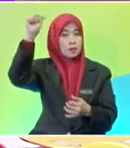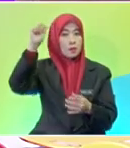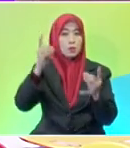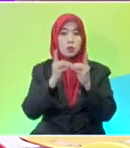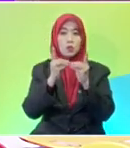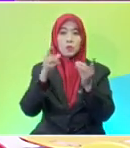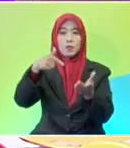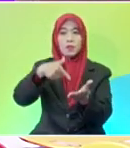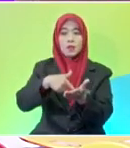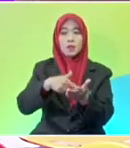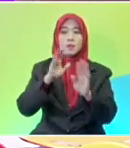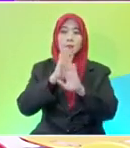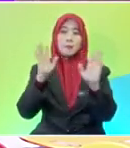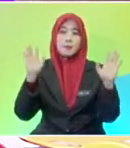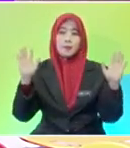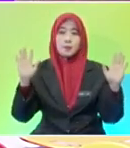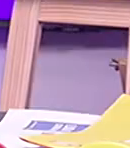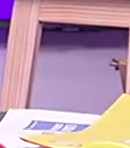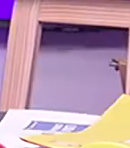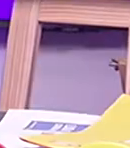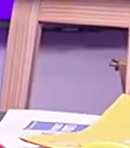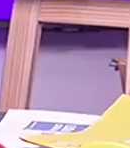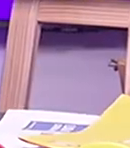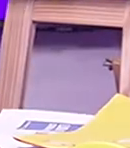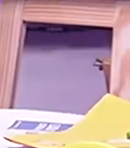Bye everyone. Bye. Jom teacher, let's sing.